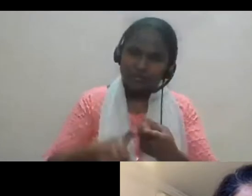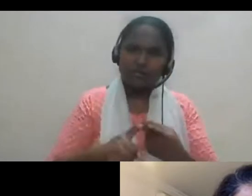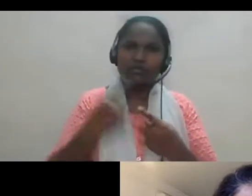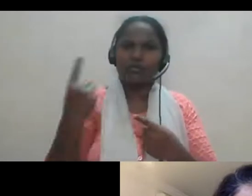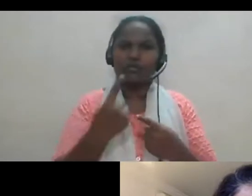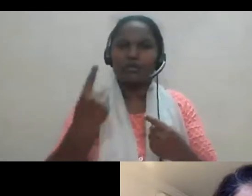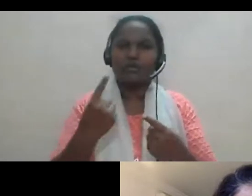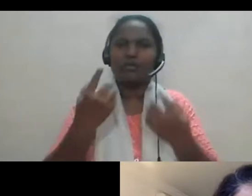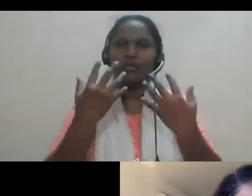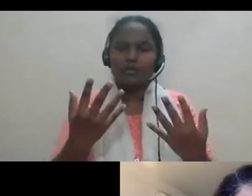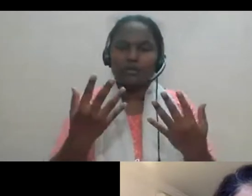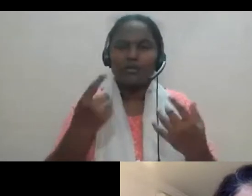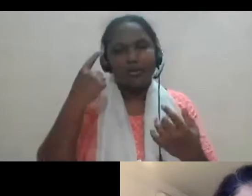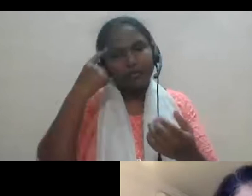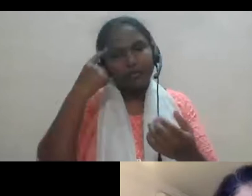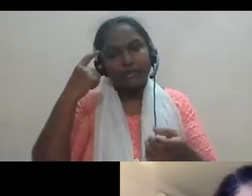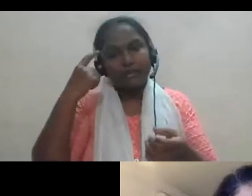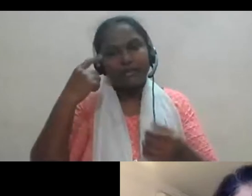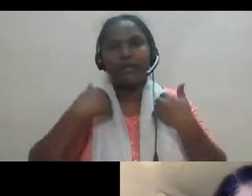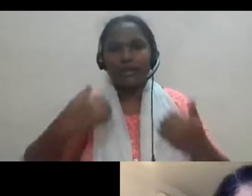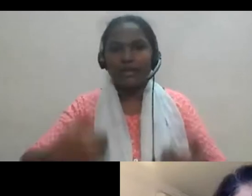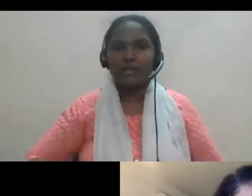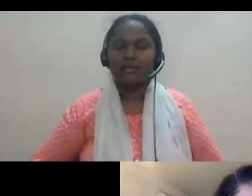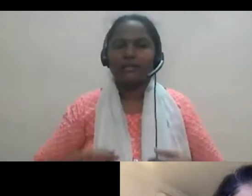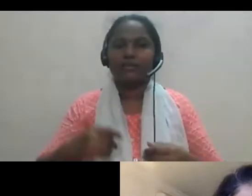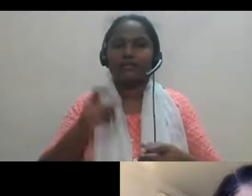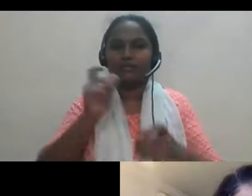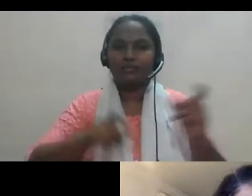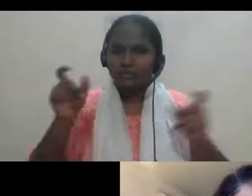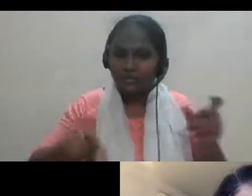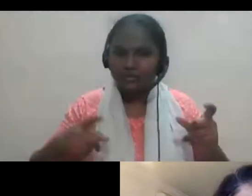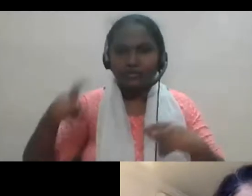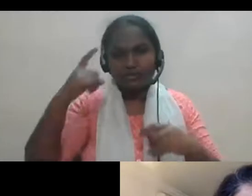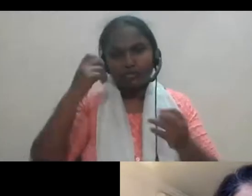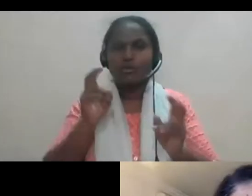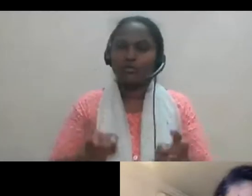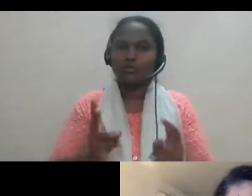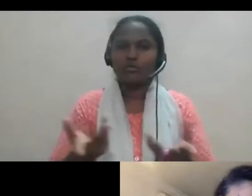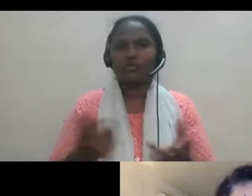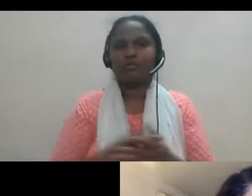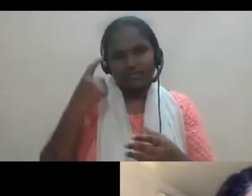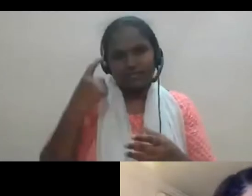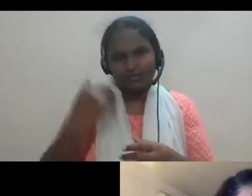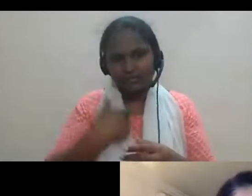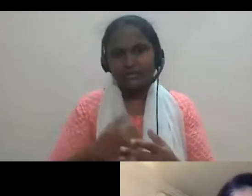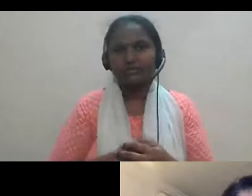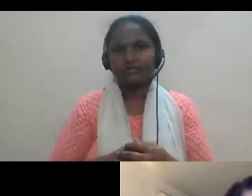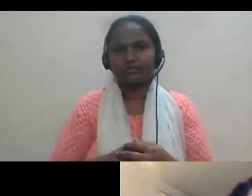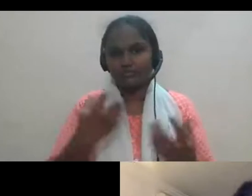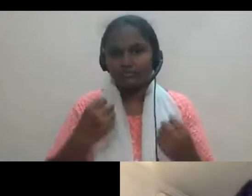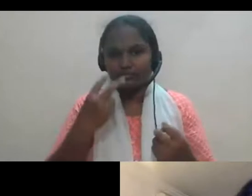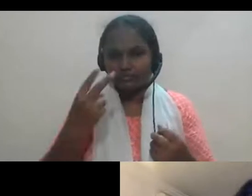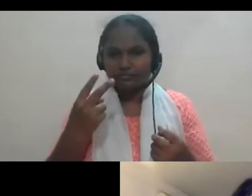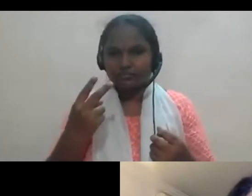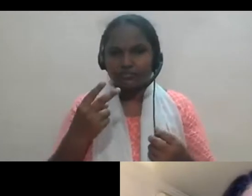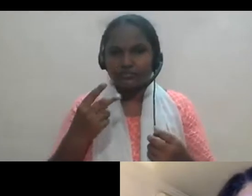10 mental health patients. And for me, that is enormous. You know? Absolutely. Even if it should be,